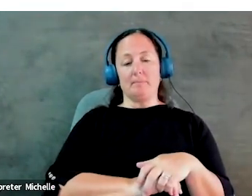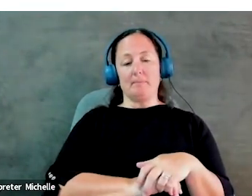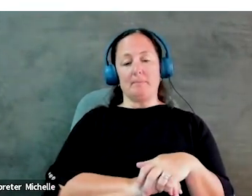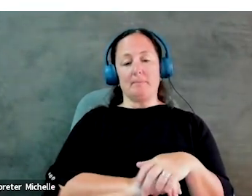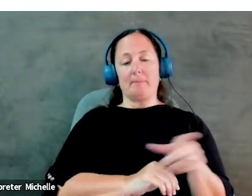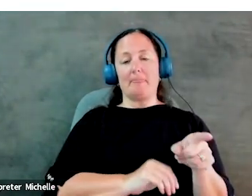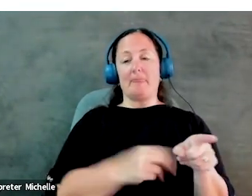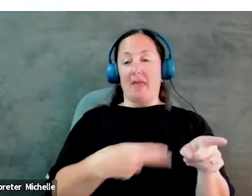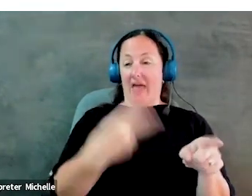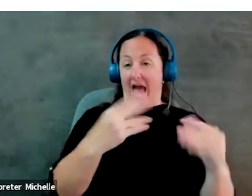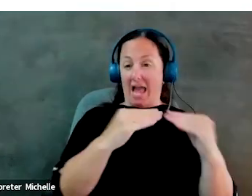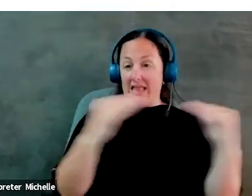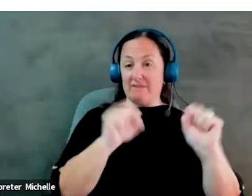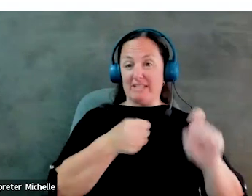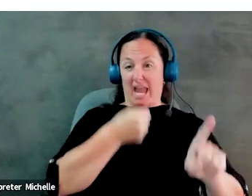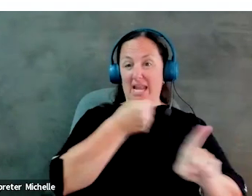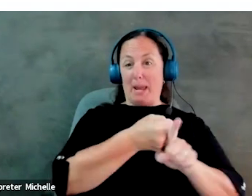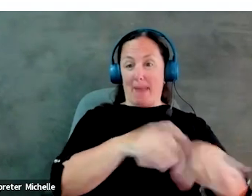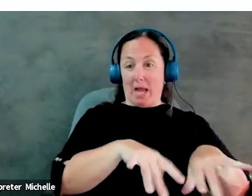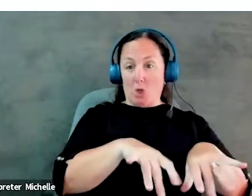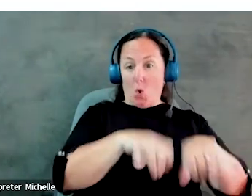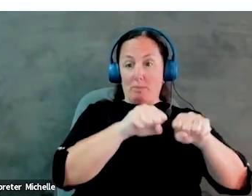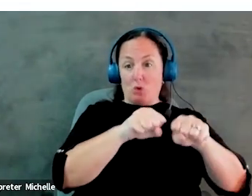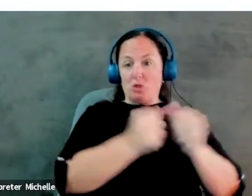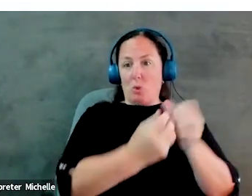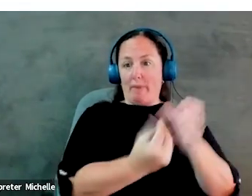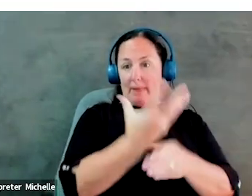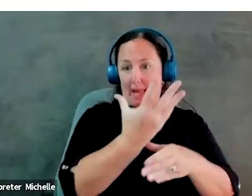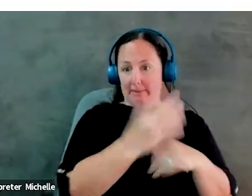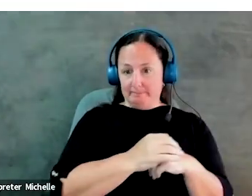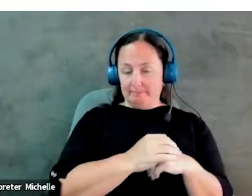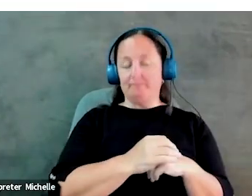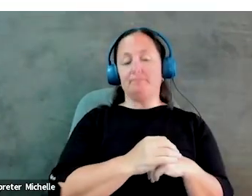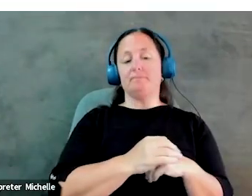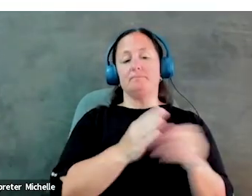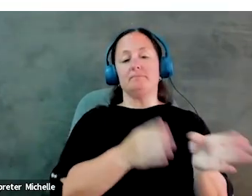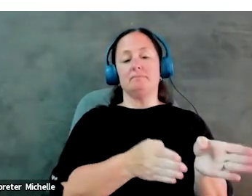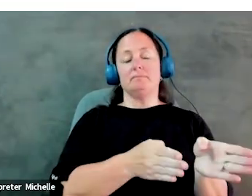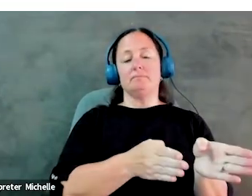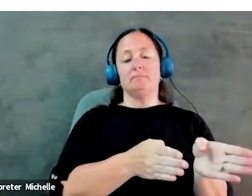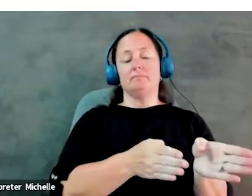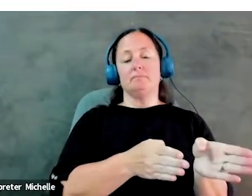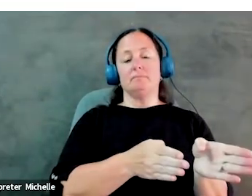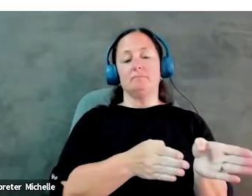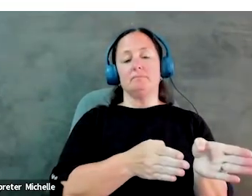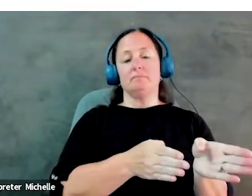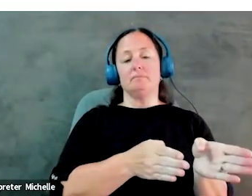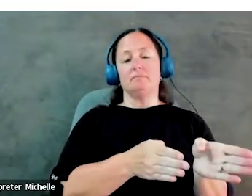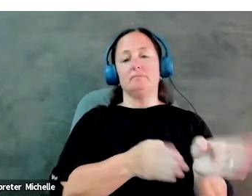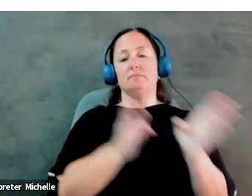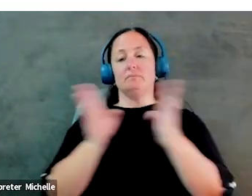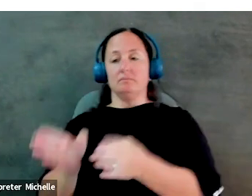that can impact the absorption by the plant. Now, in the case of